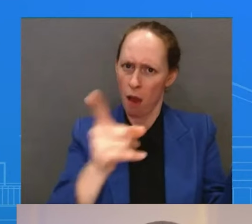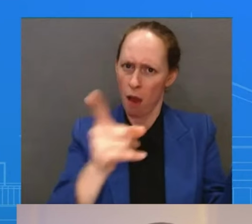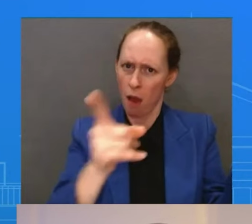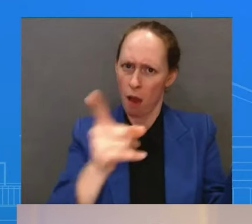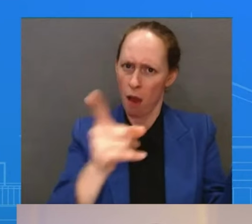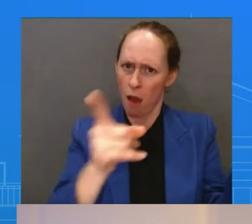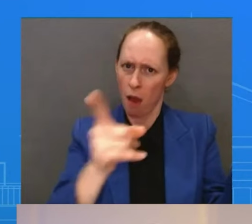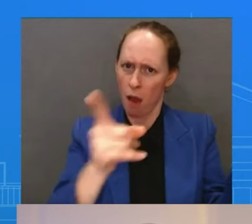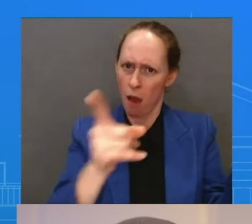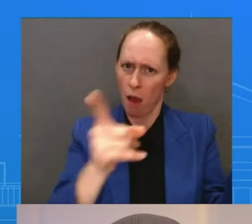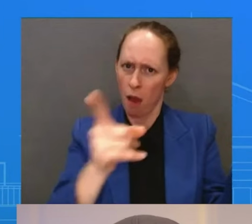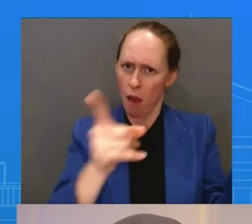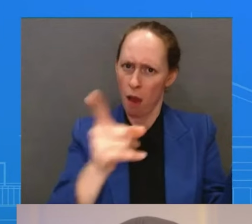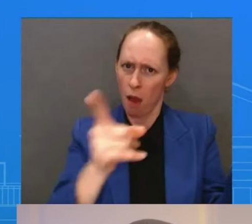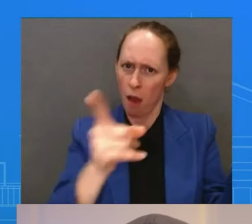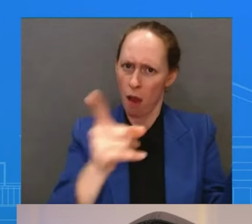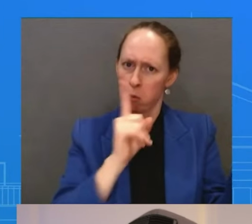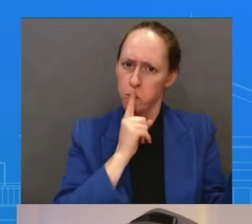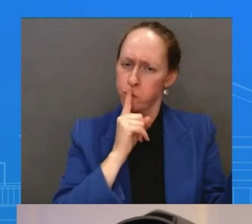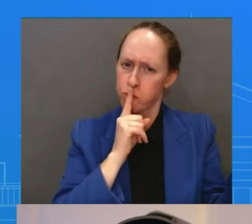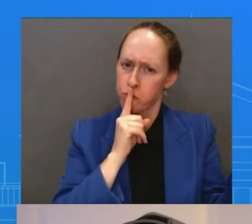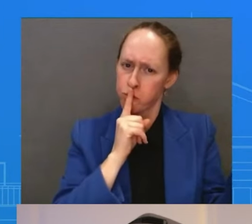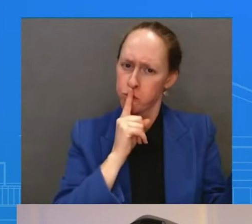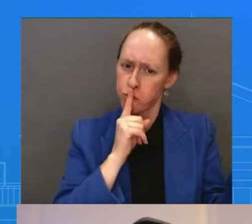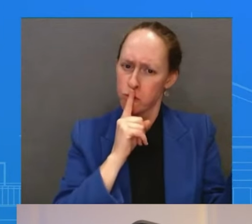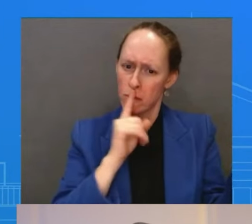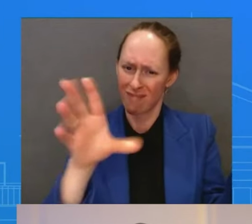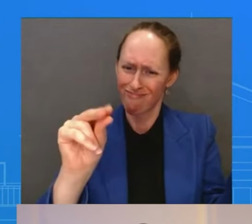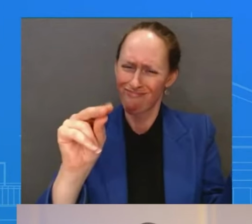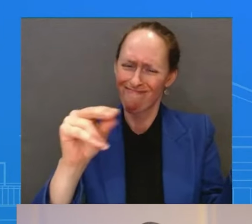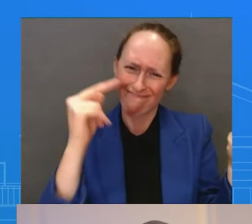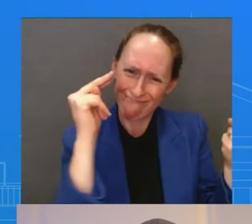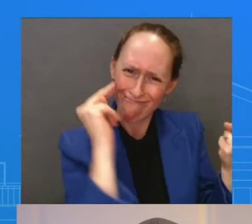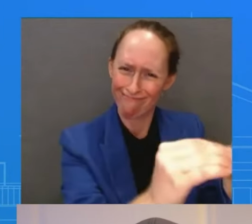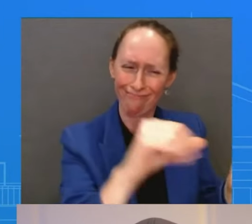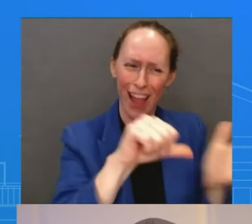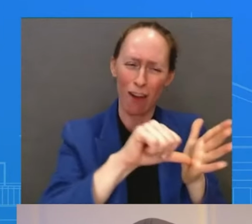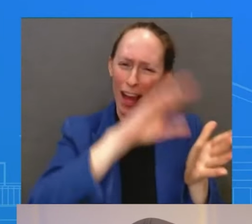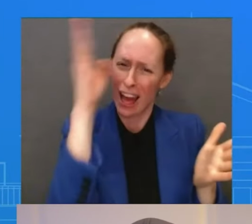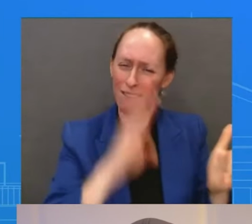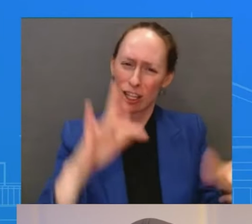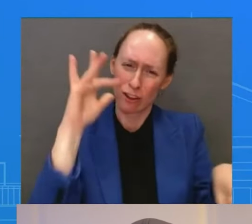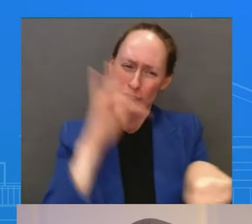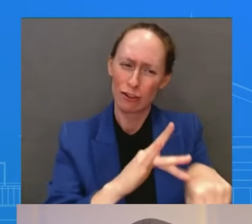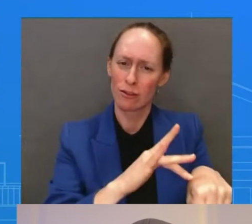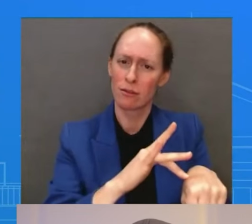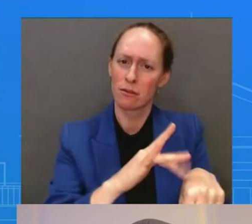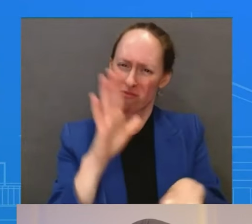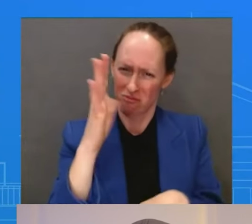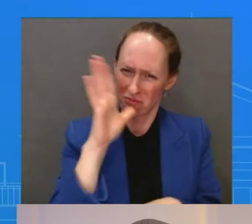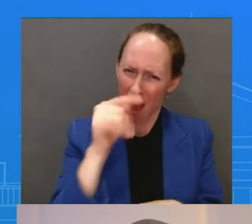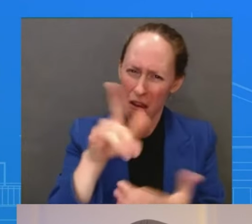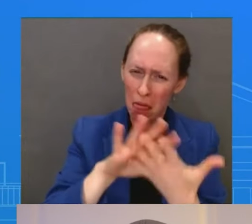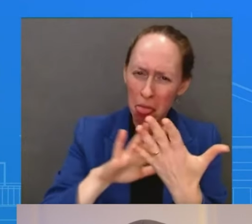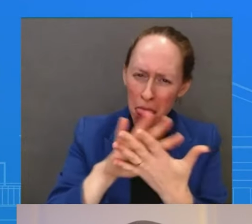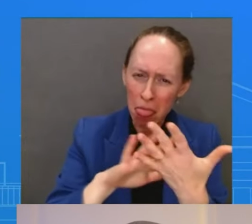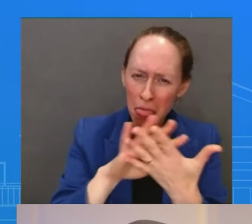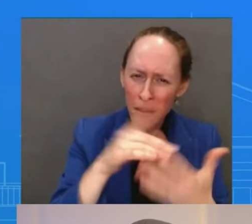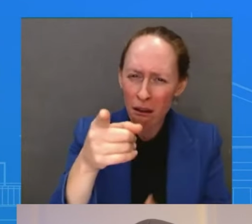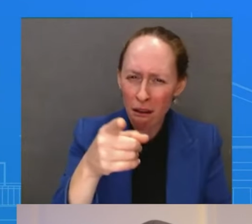Watch how he spins it. I'm sure. Always had since the beginning. We've always had the ability to provide oversight over